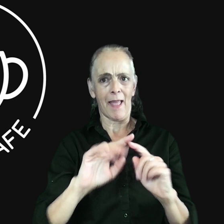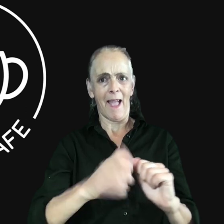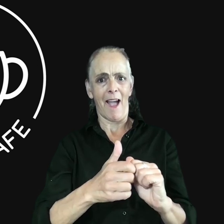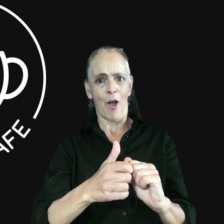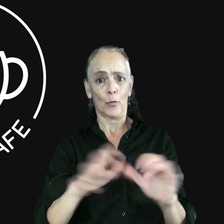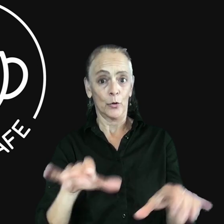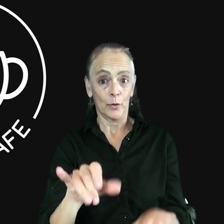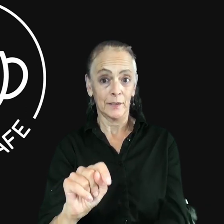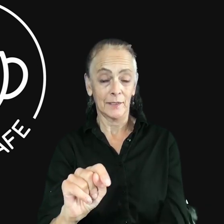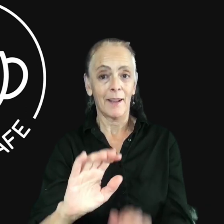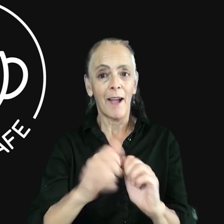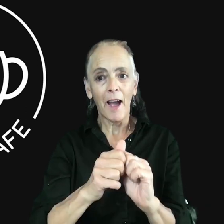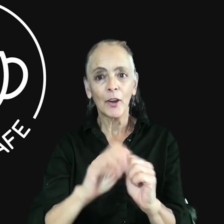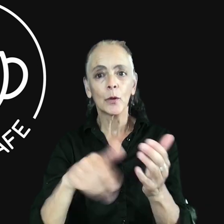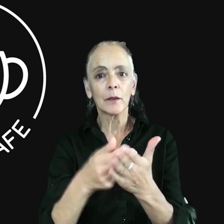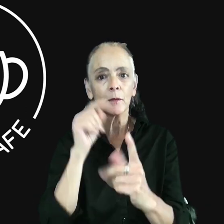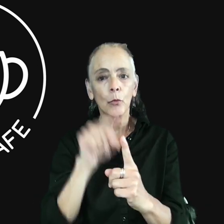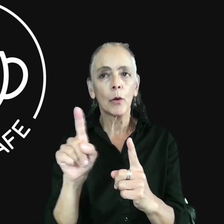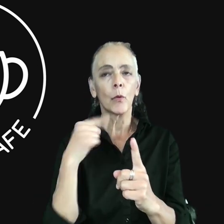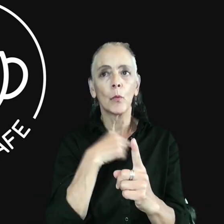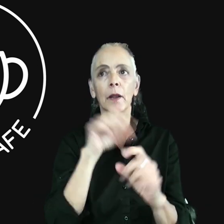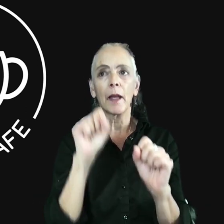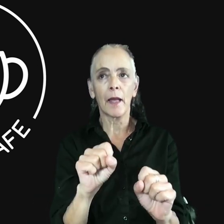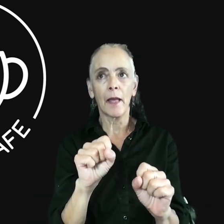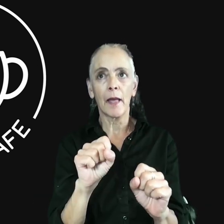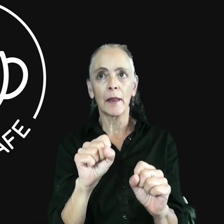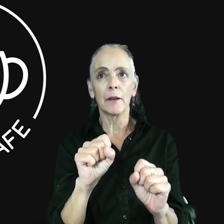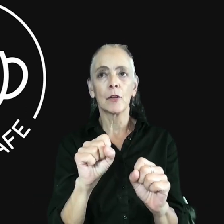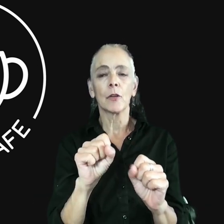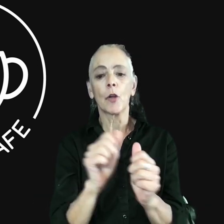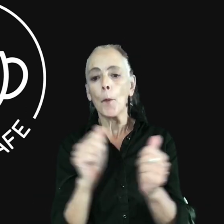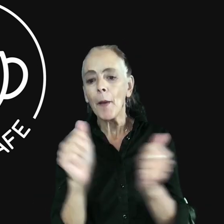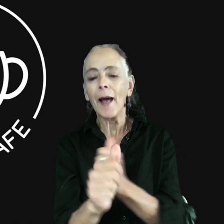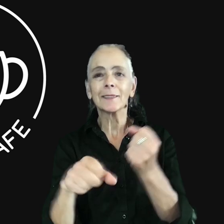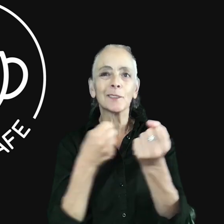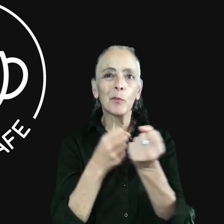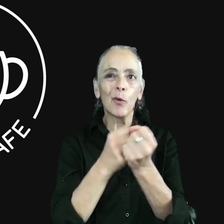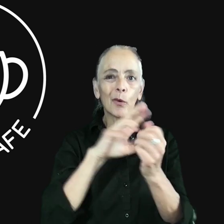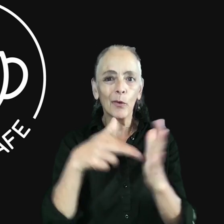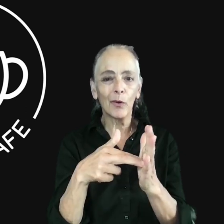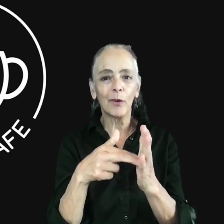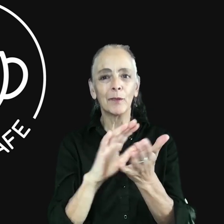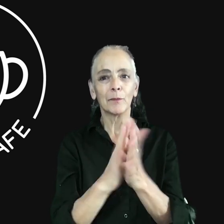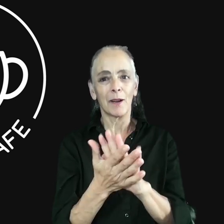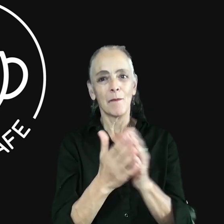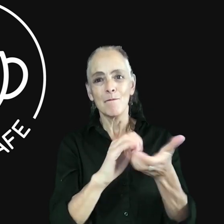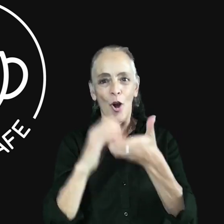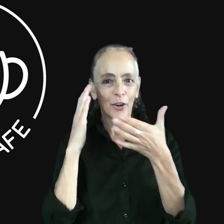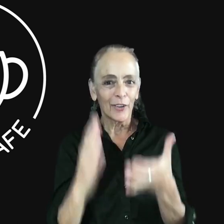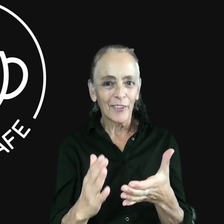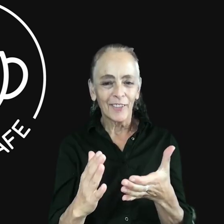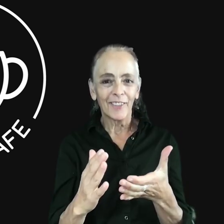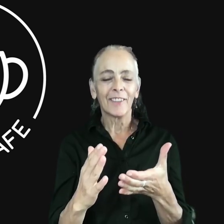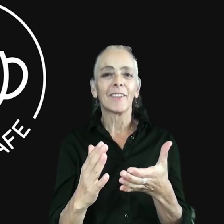there how do we get to the point where we're able to be moving past kind of these support characters and we're more into the partners we're